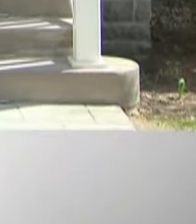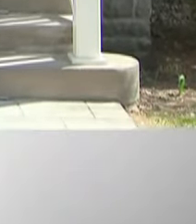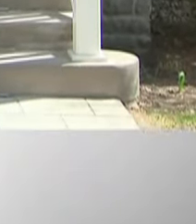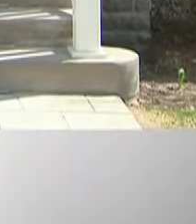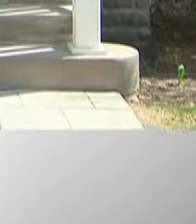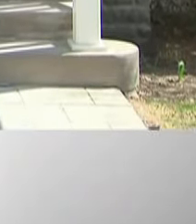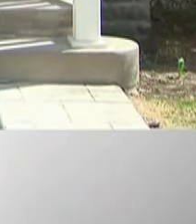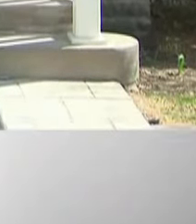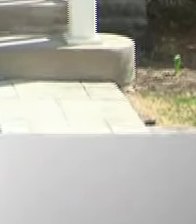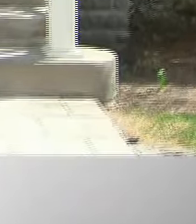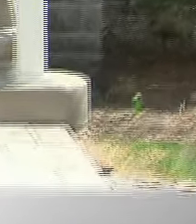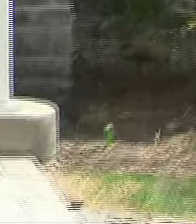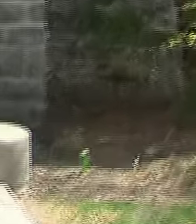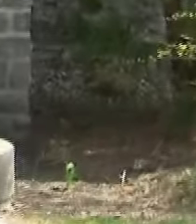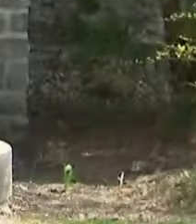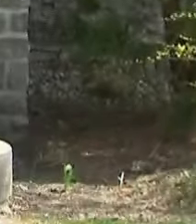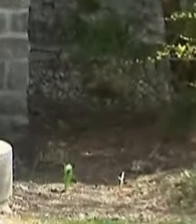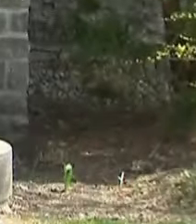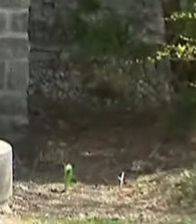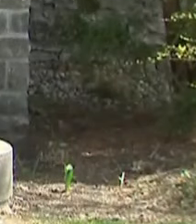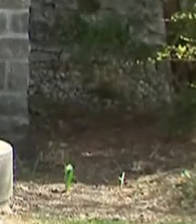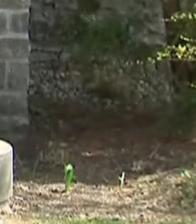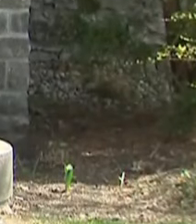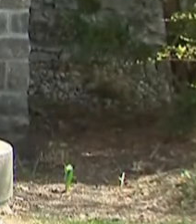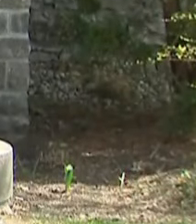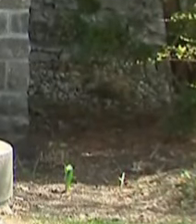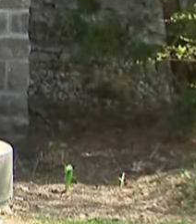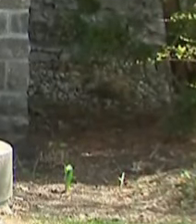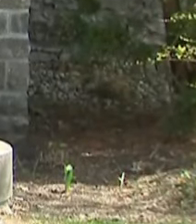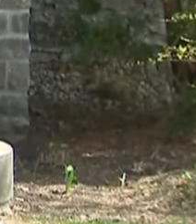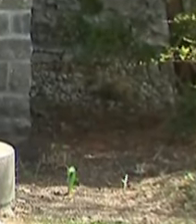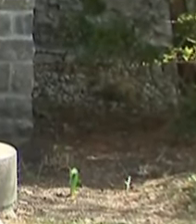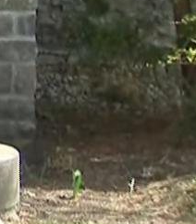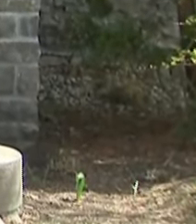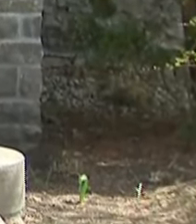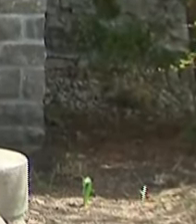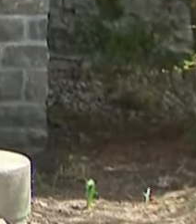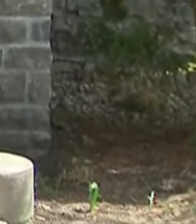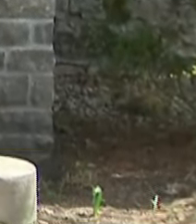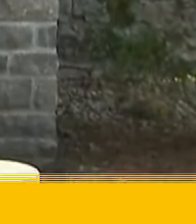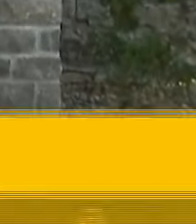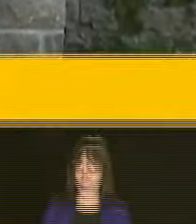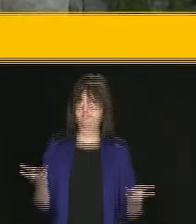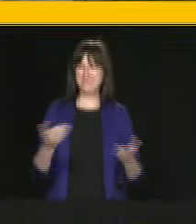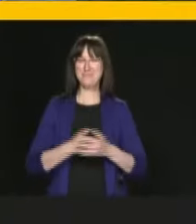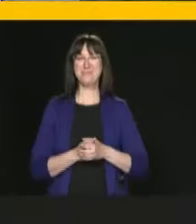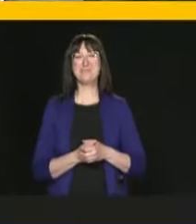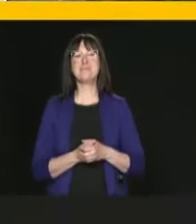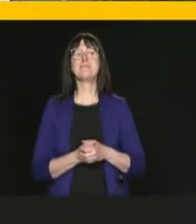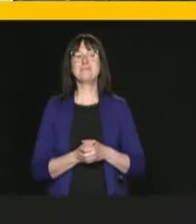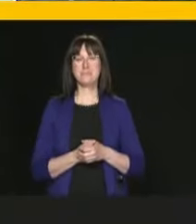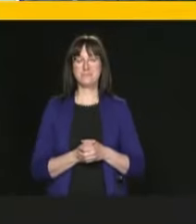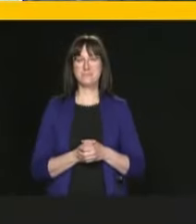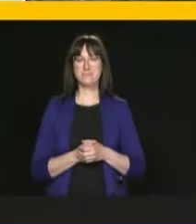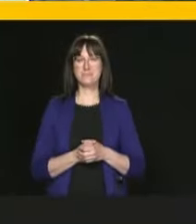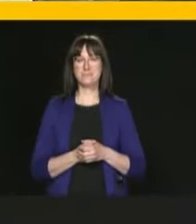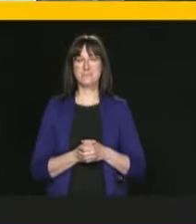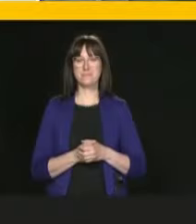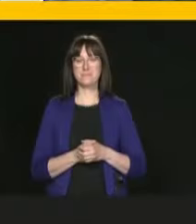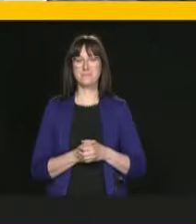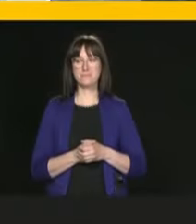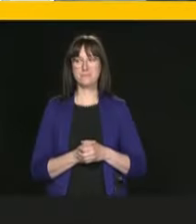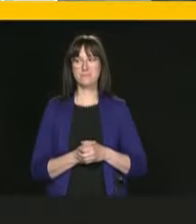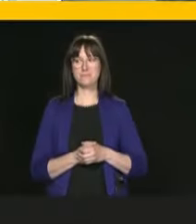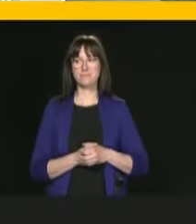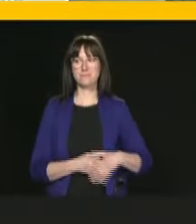emerging there in his Saturday outfit. Let's listen to the Prime Minister of Canada now. Good morning, everyone. Ces jours-ci. These